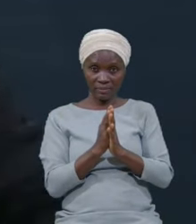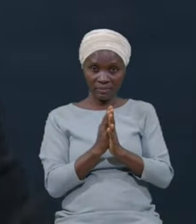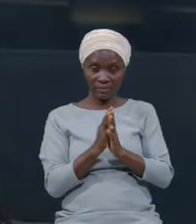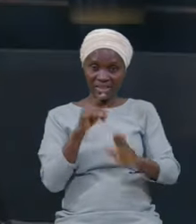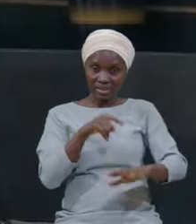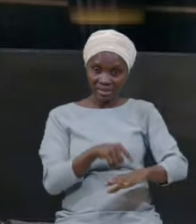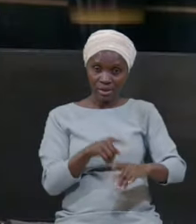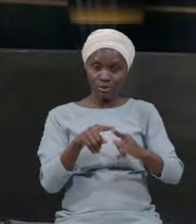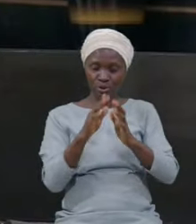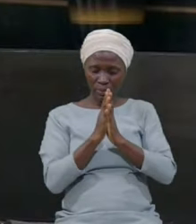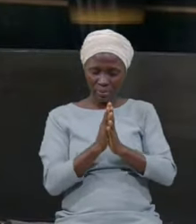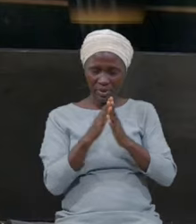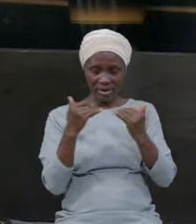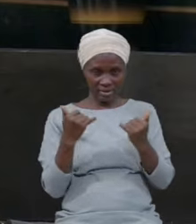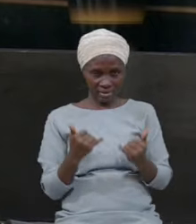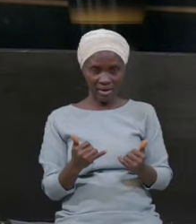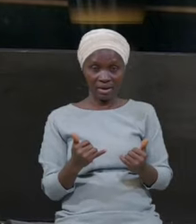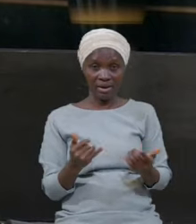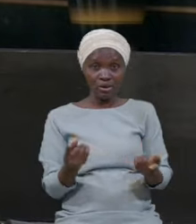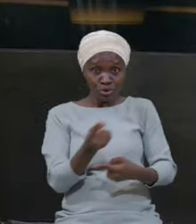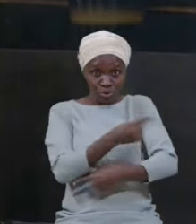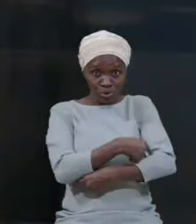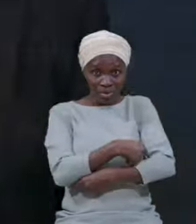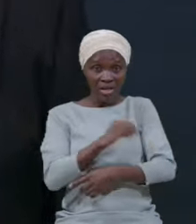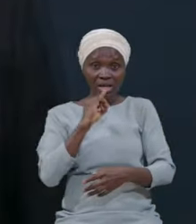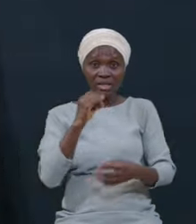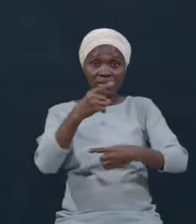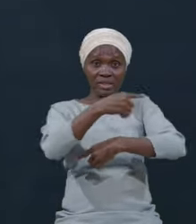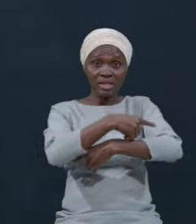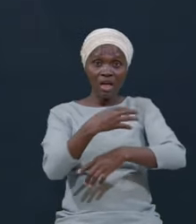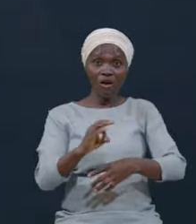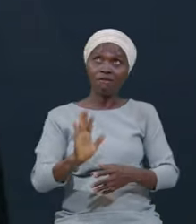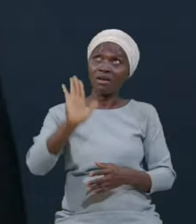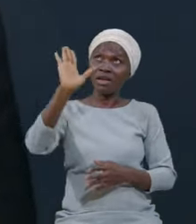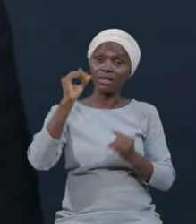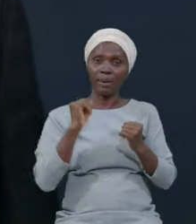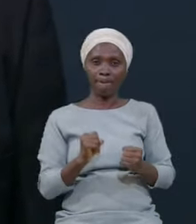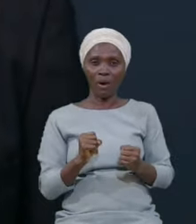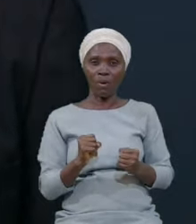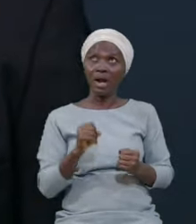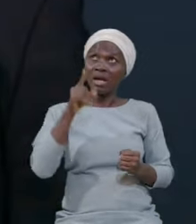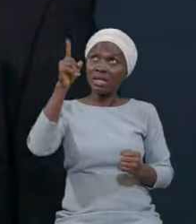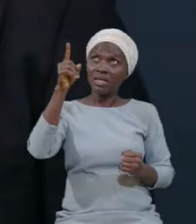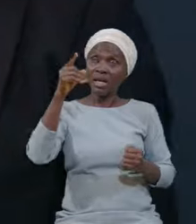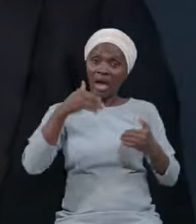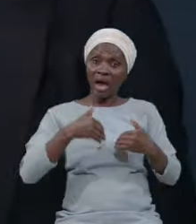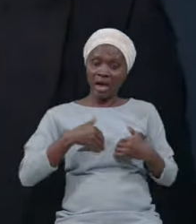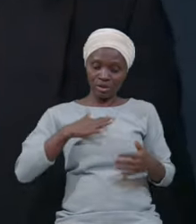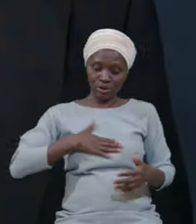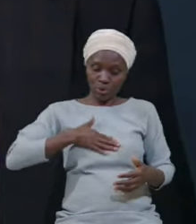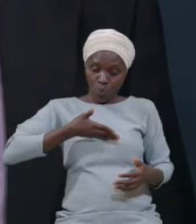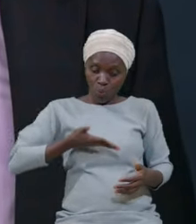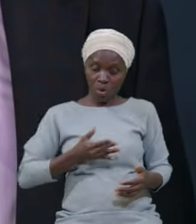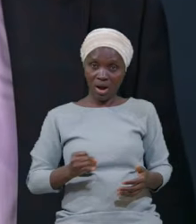is the day of his power. He has the will to save. You have the willingness